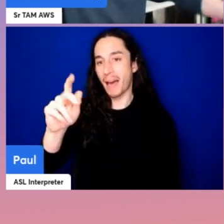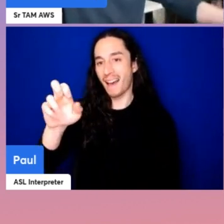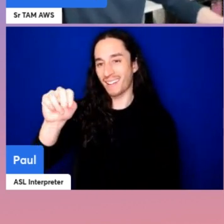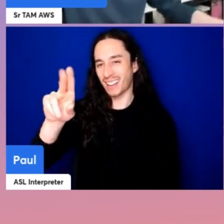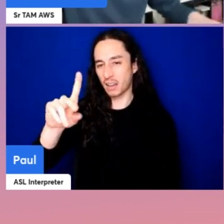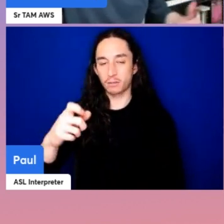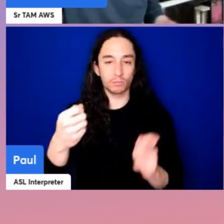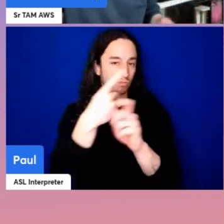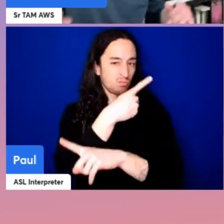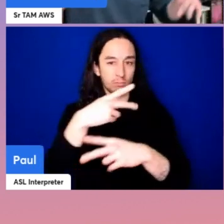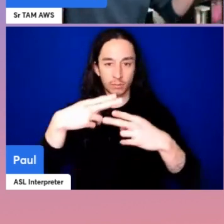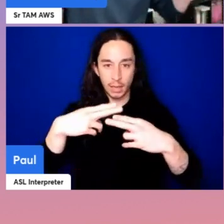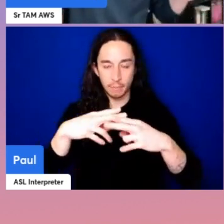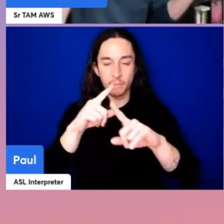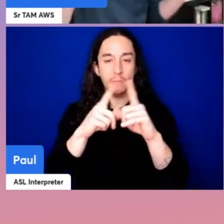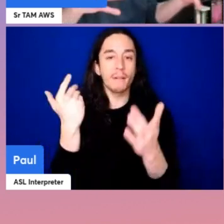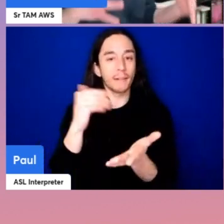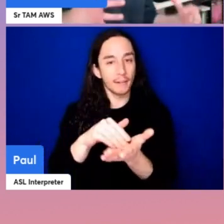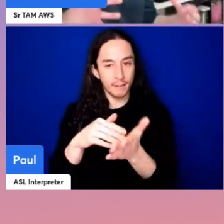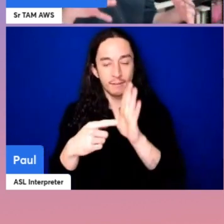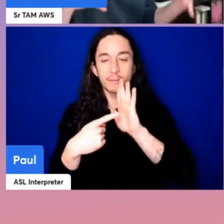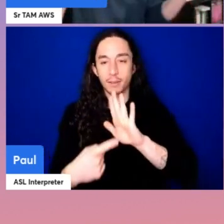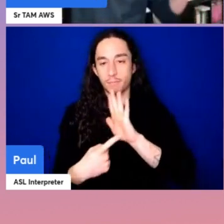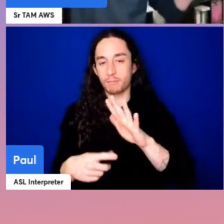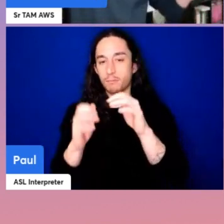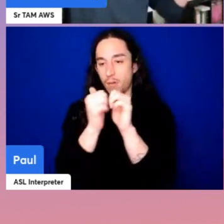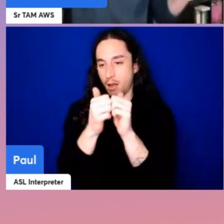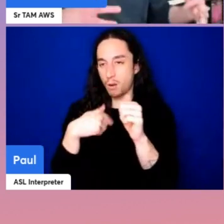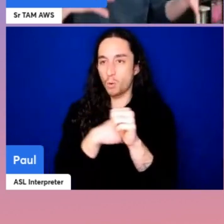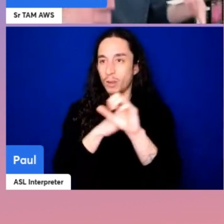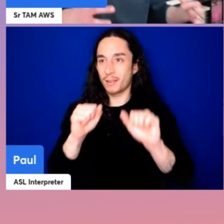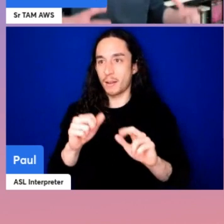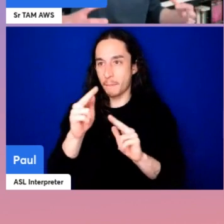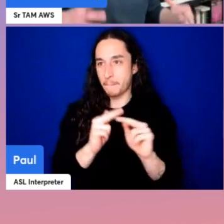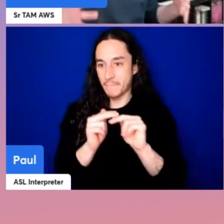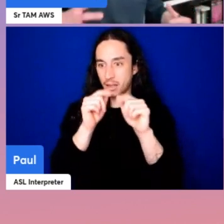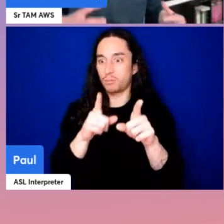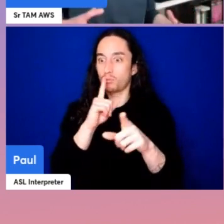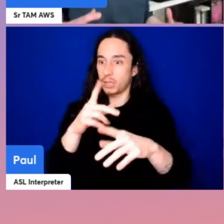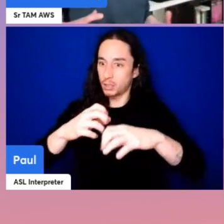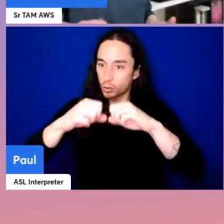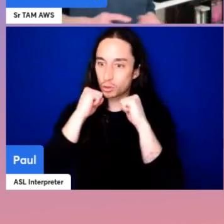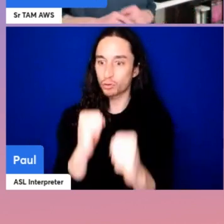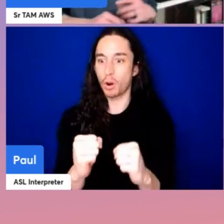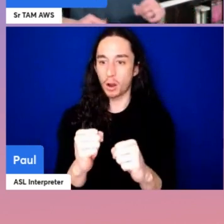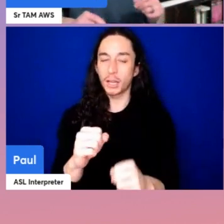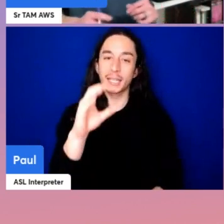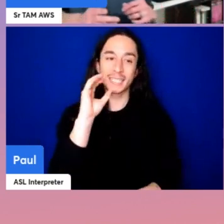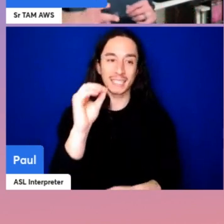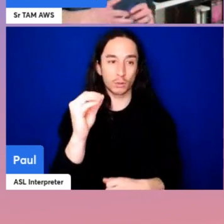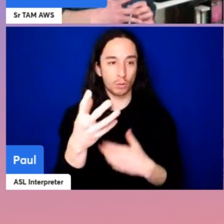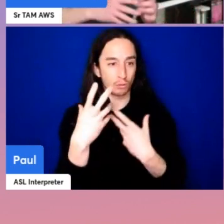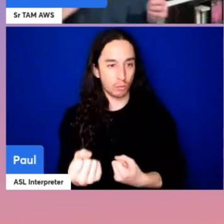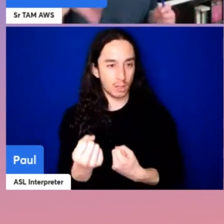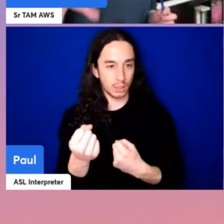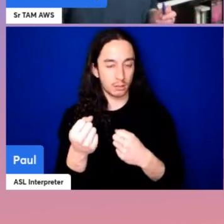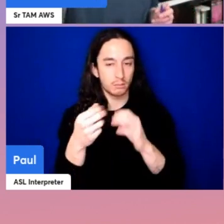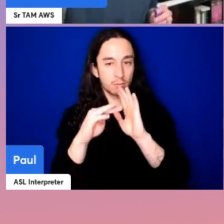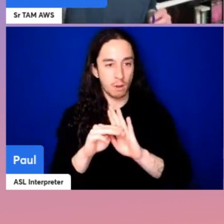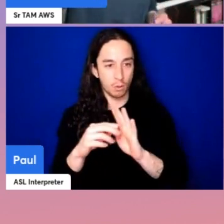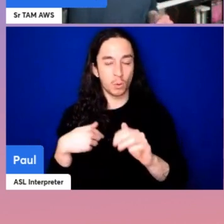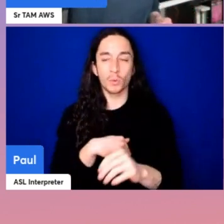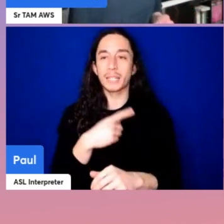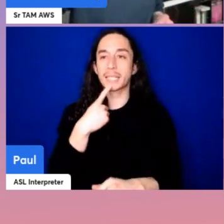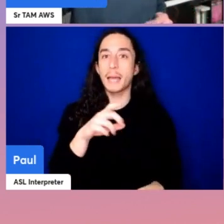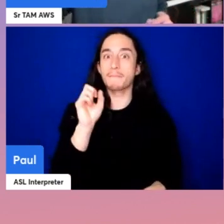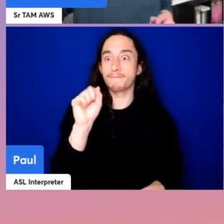just one more example of how we can build this super strong zero trust model where we say, yeah,